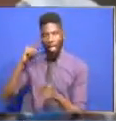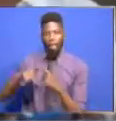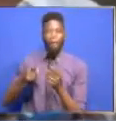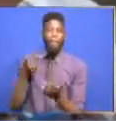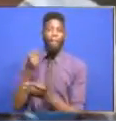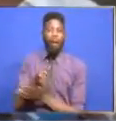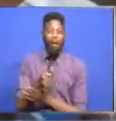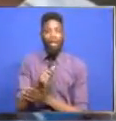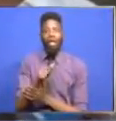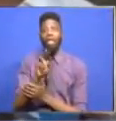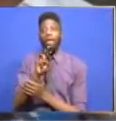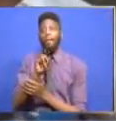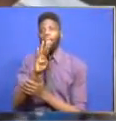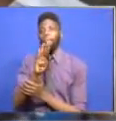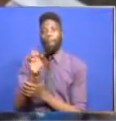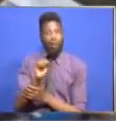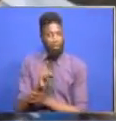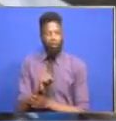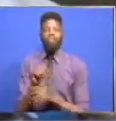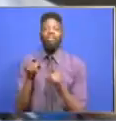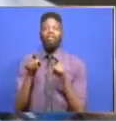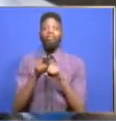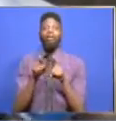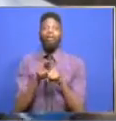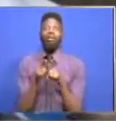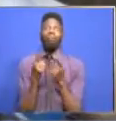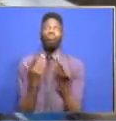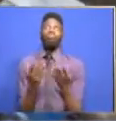bundles and to